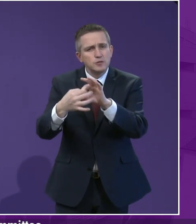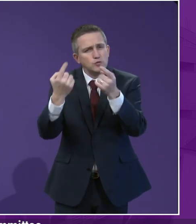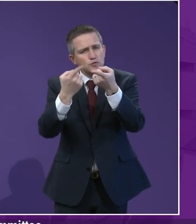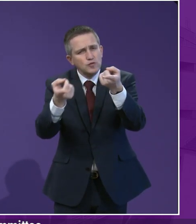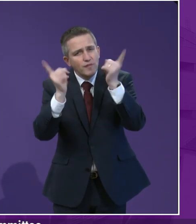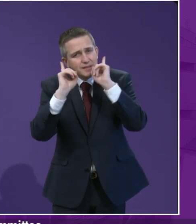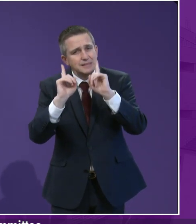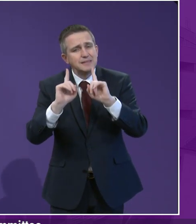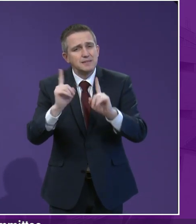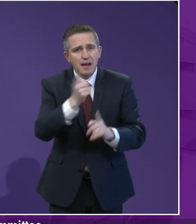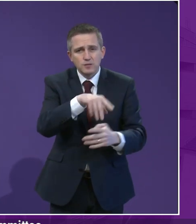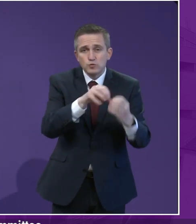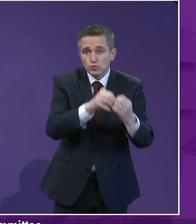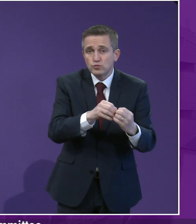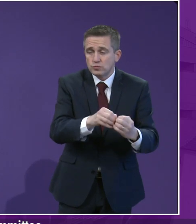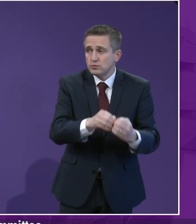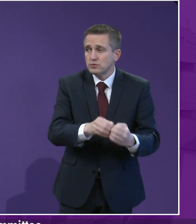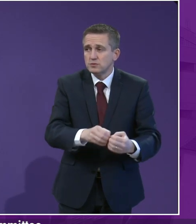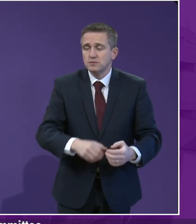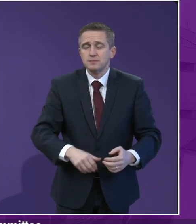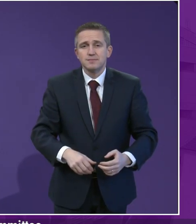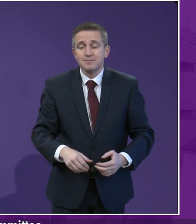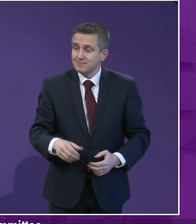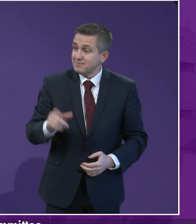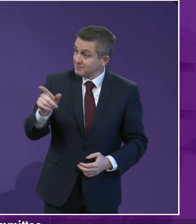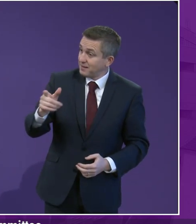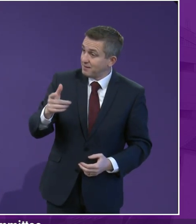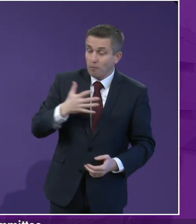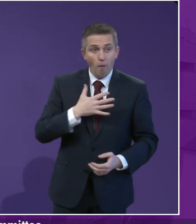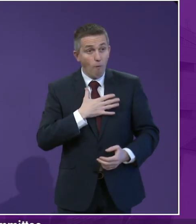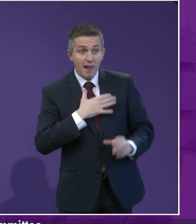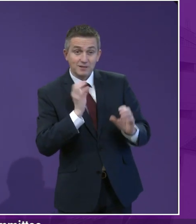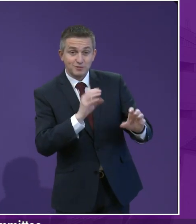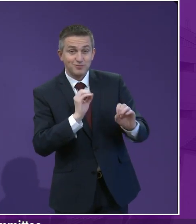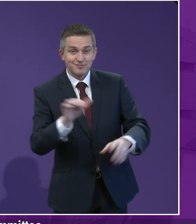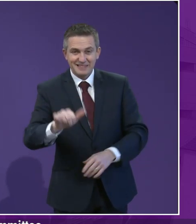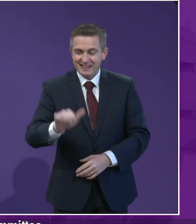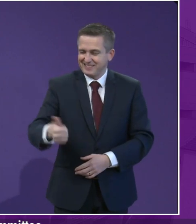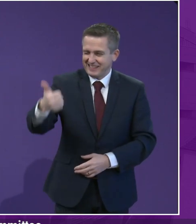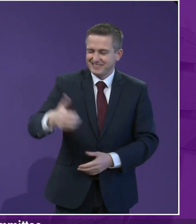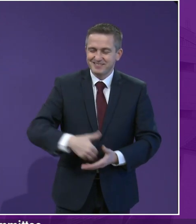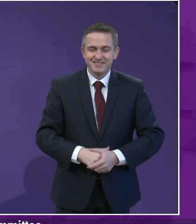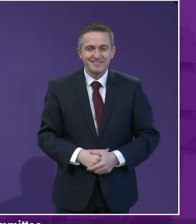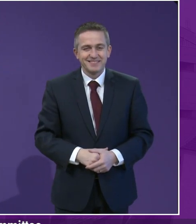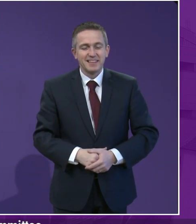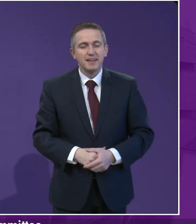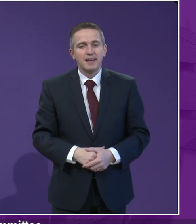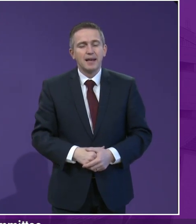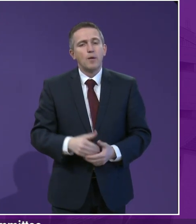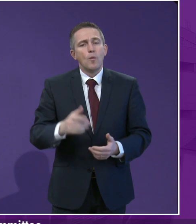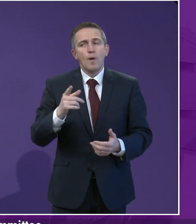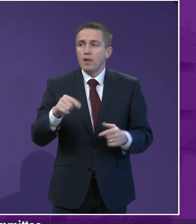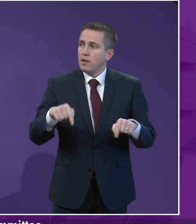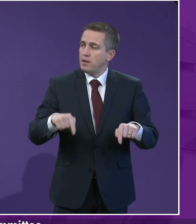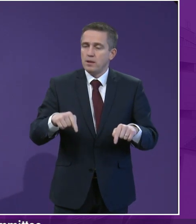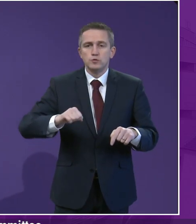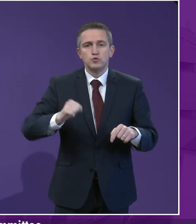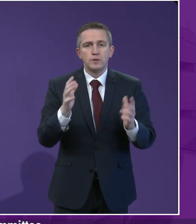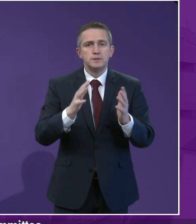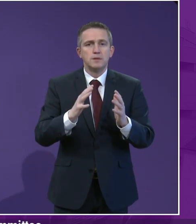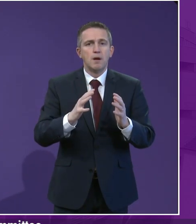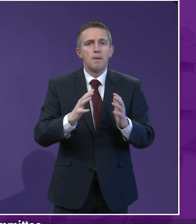Professor Turner, we've heard a lot about the Equality Act this morning, but maybe you could give us a wee bit of insight into the British Sign Language Act and the duties that are placed on public